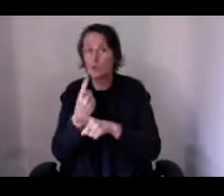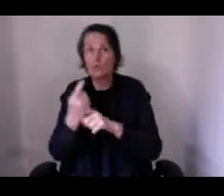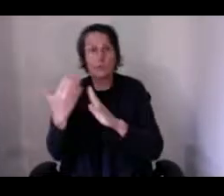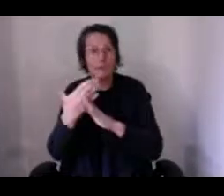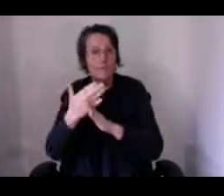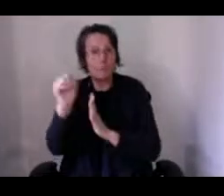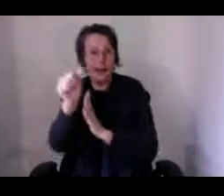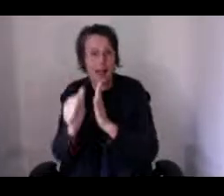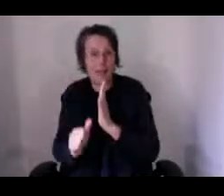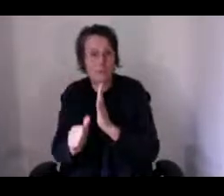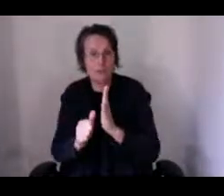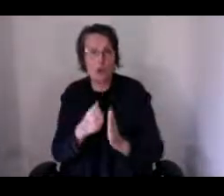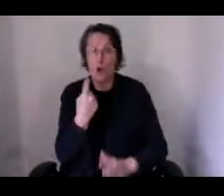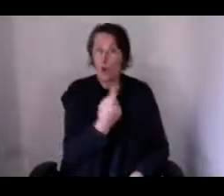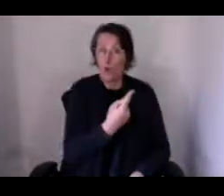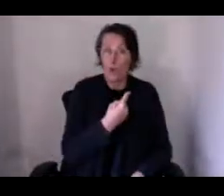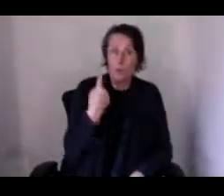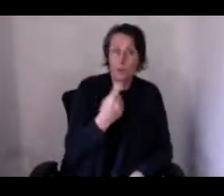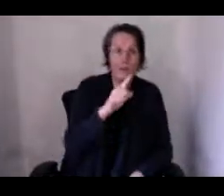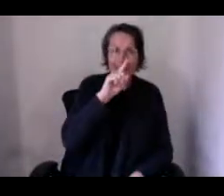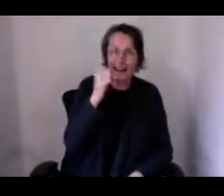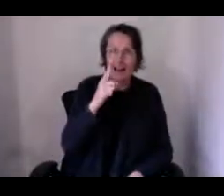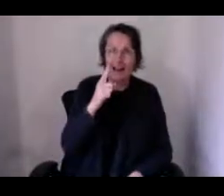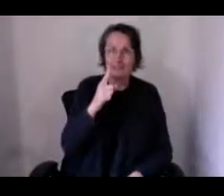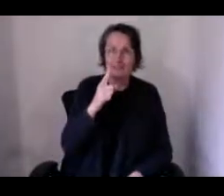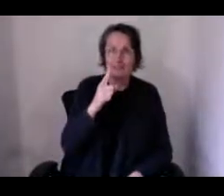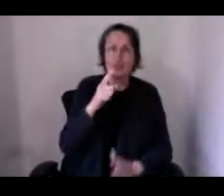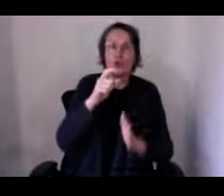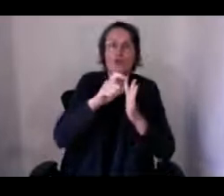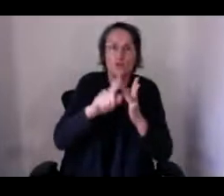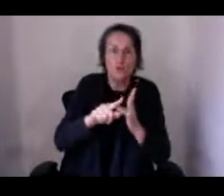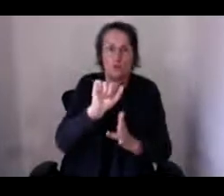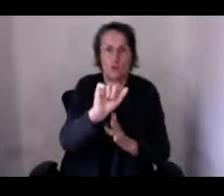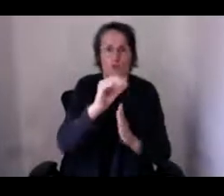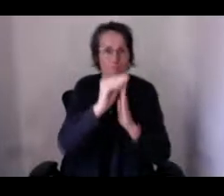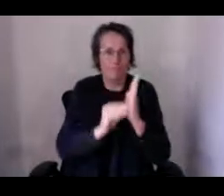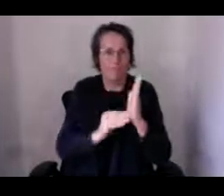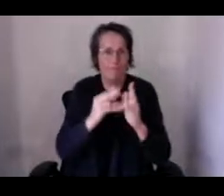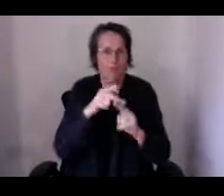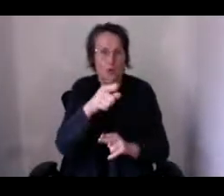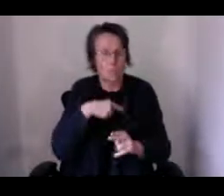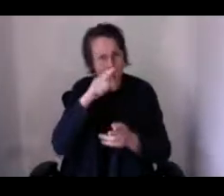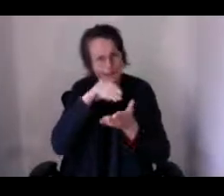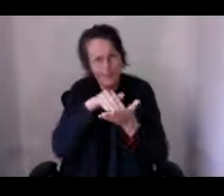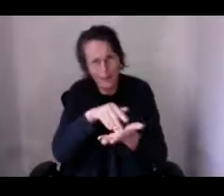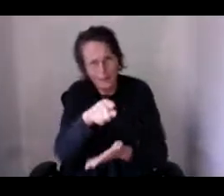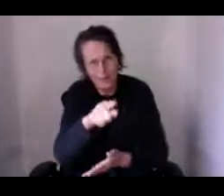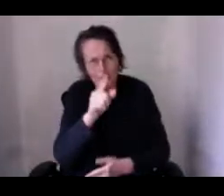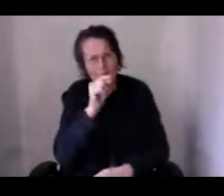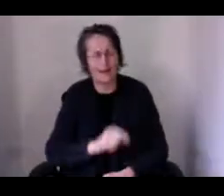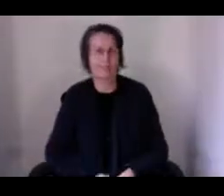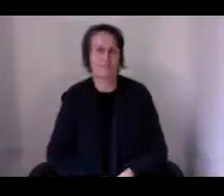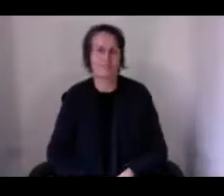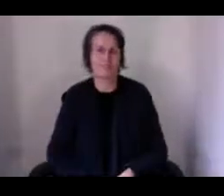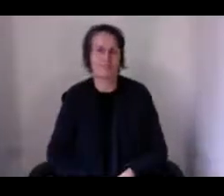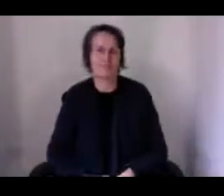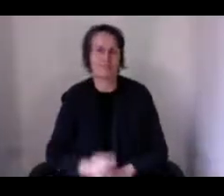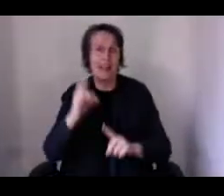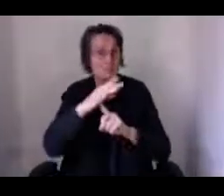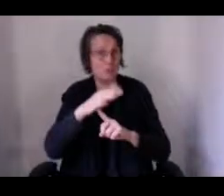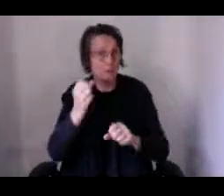there to complete the application for you, but we're definitely there to help you. And it's really important to give yourself plenty of